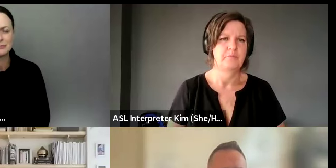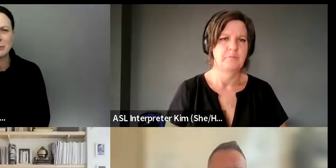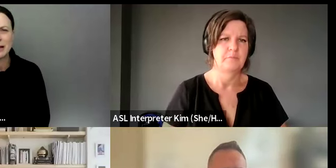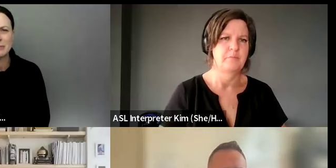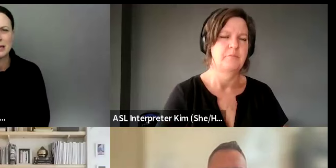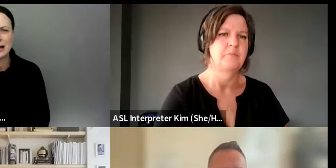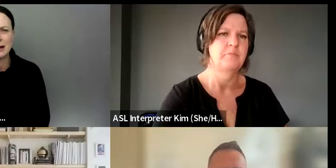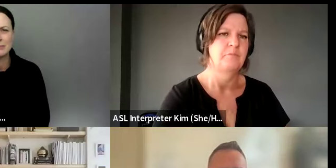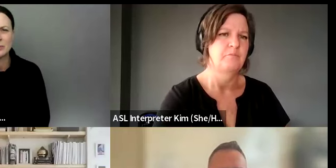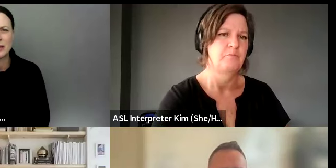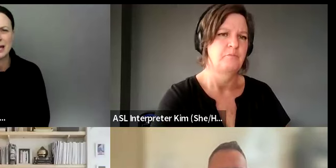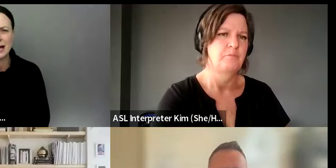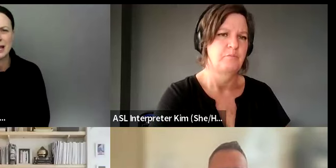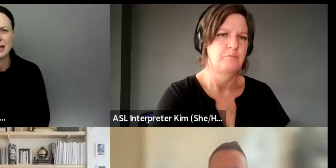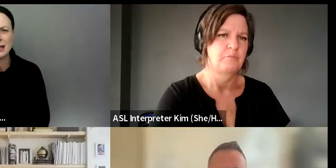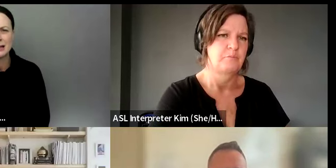Catherine, remind me,